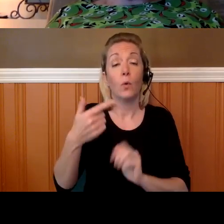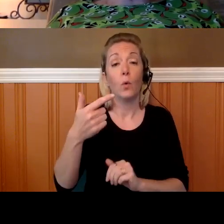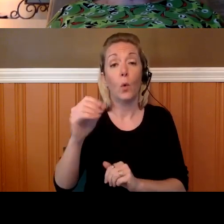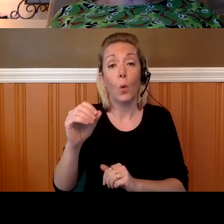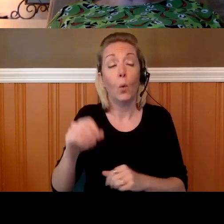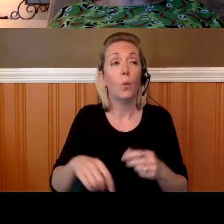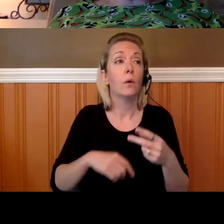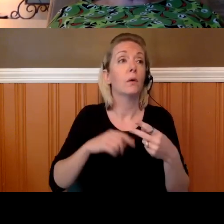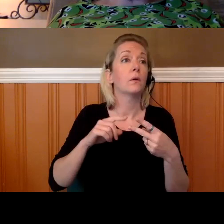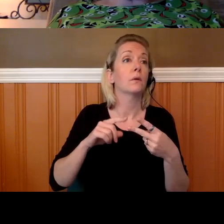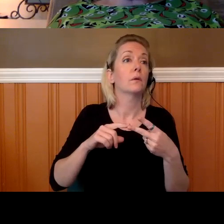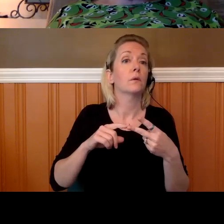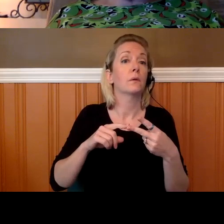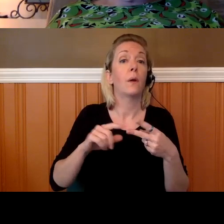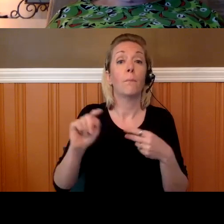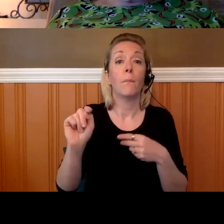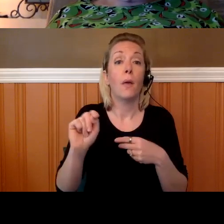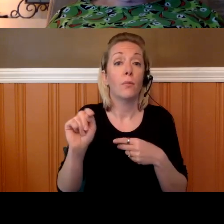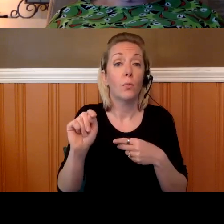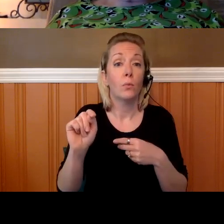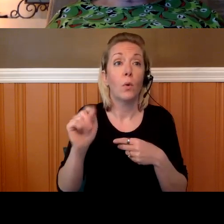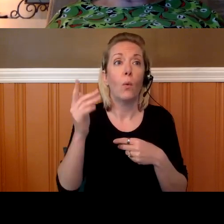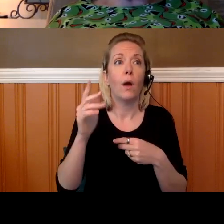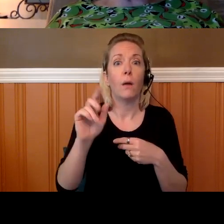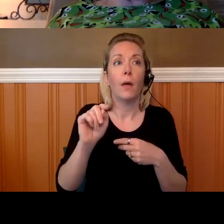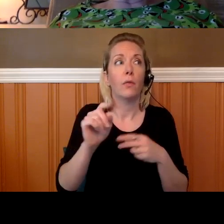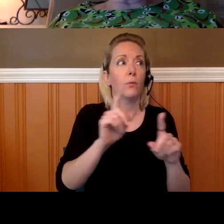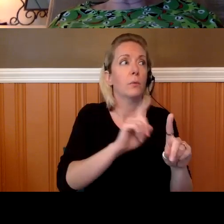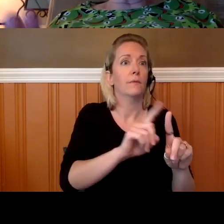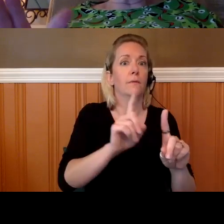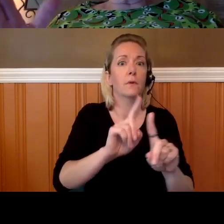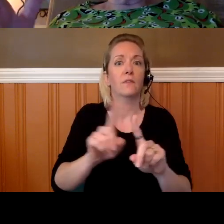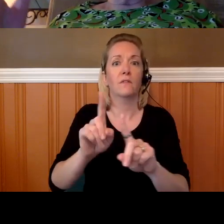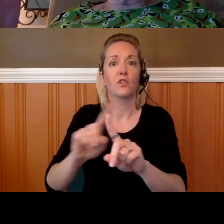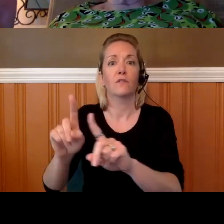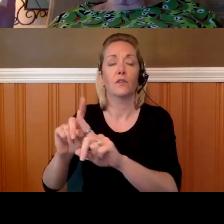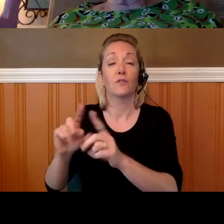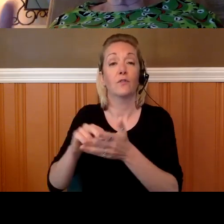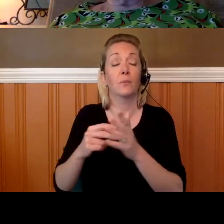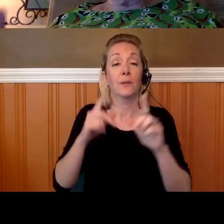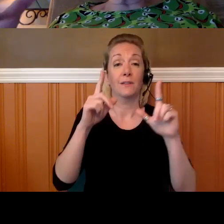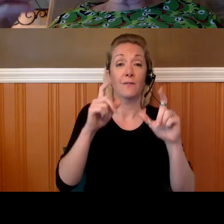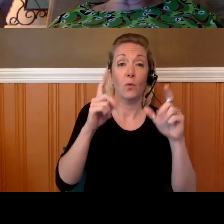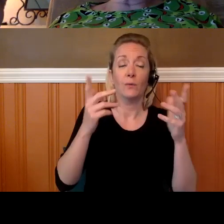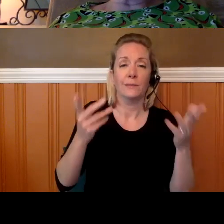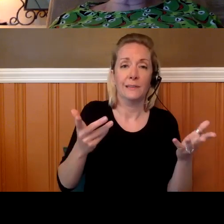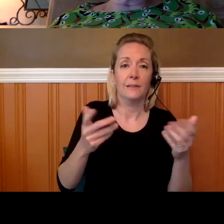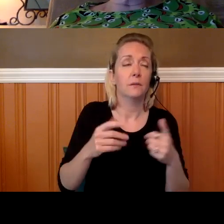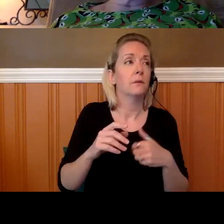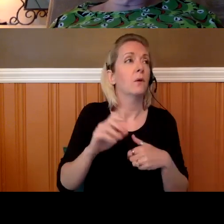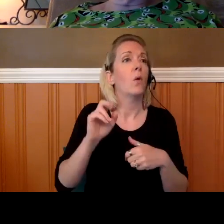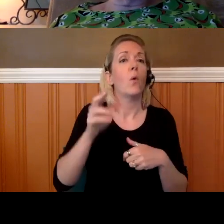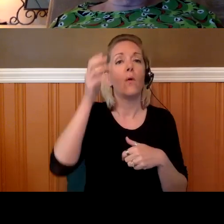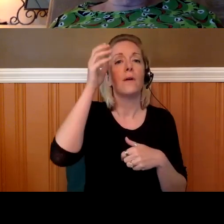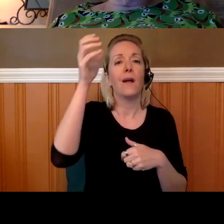or even bathroom, because they all look different, or stop, or I want more of